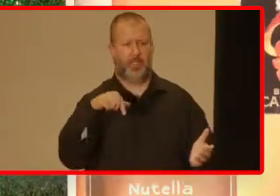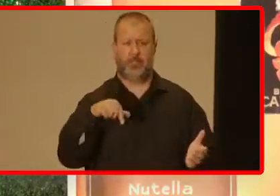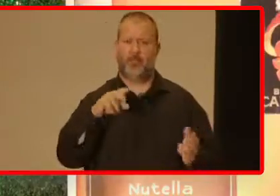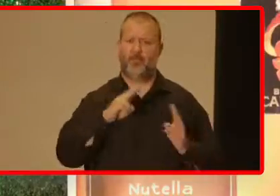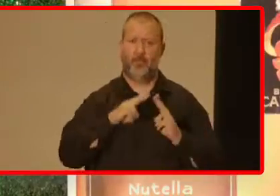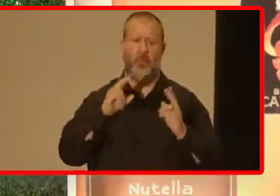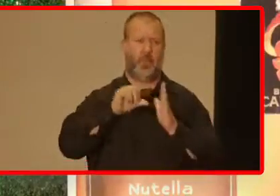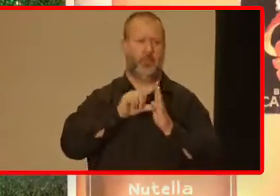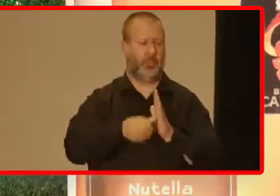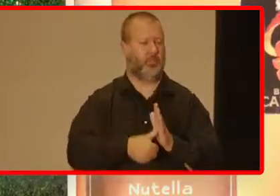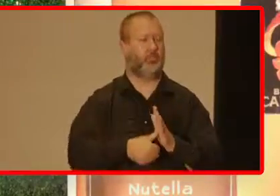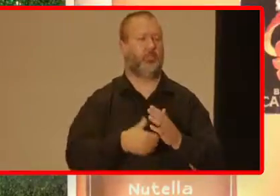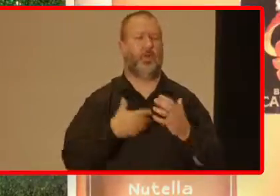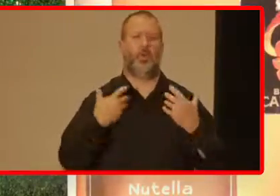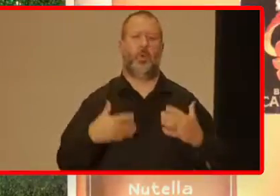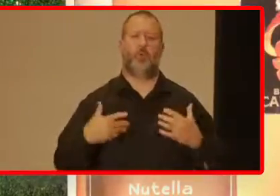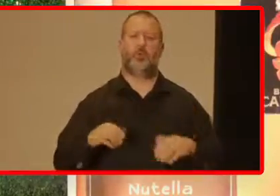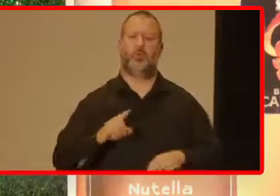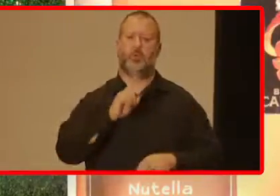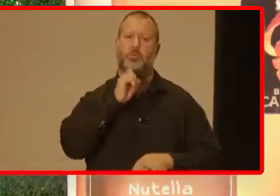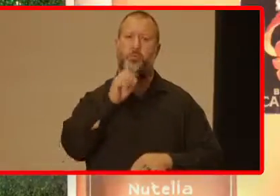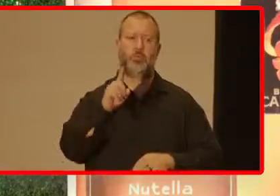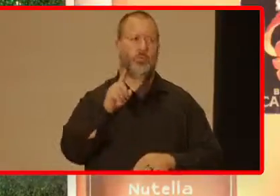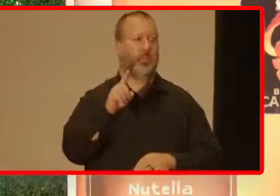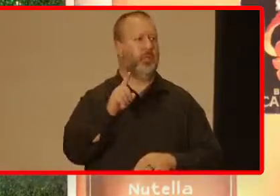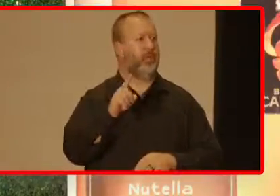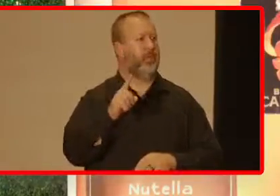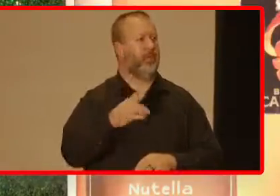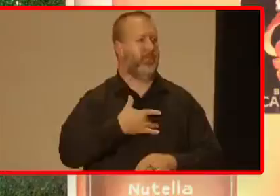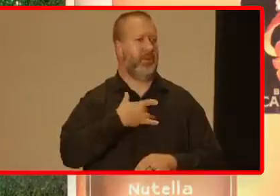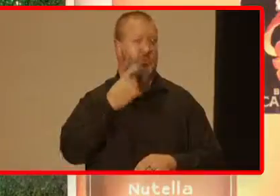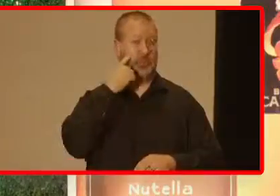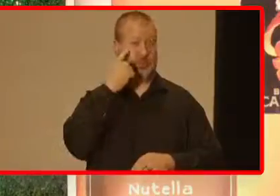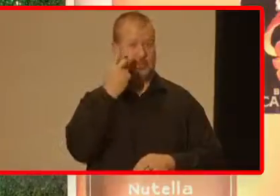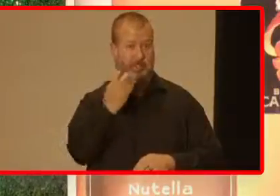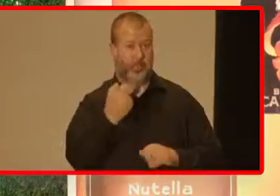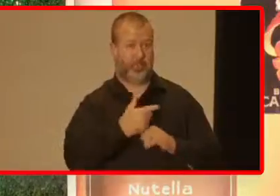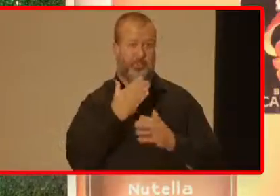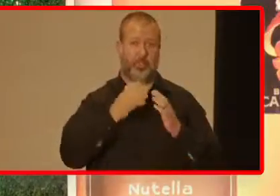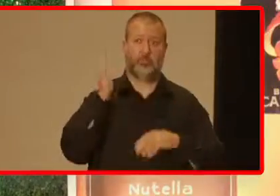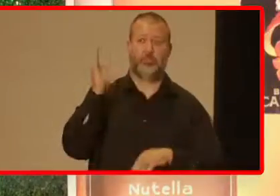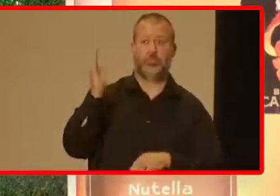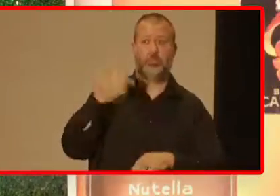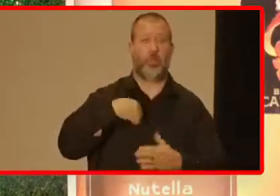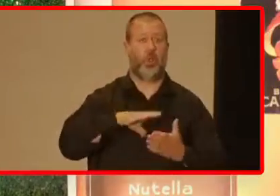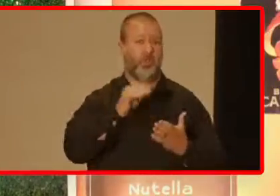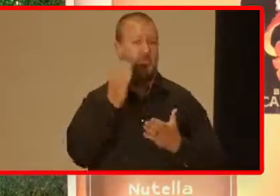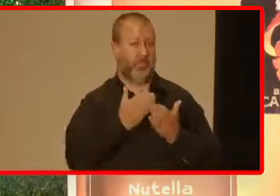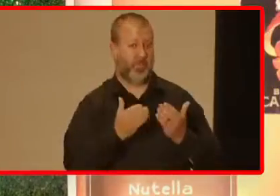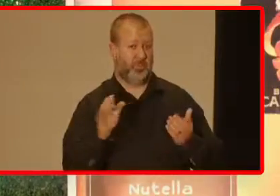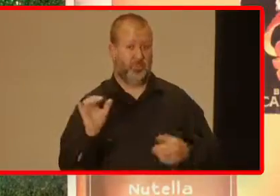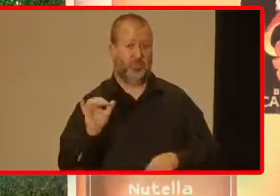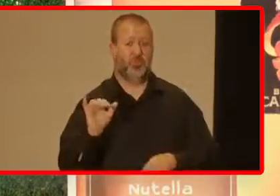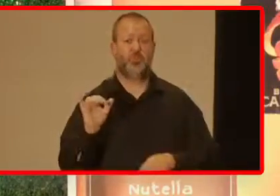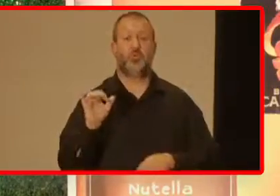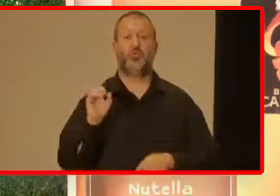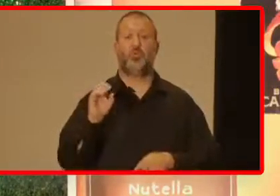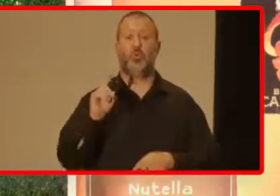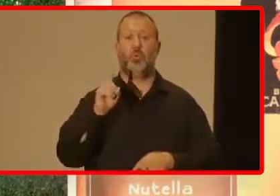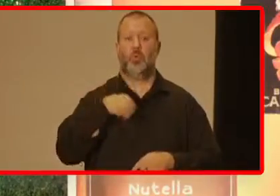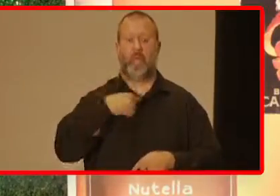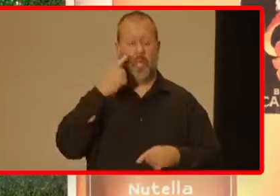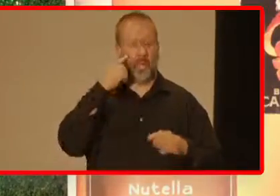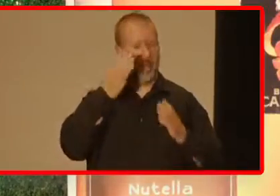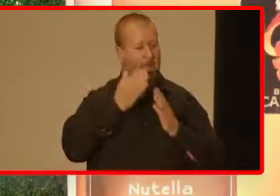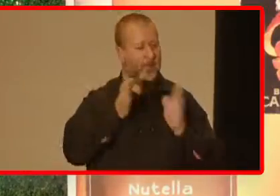very impressive. I like this. I actually sat into some presentations. I learned a couple things, so it opened my